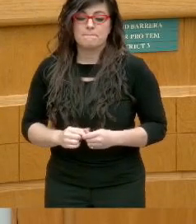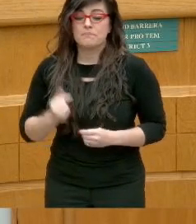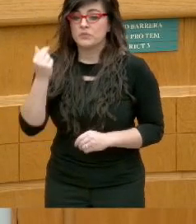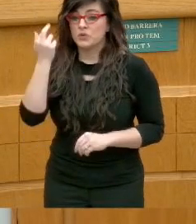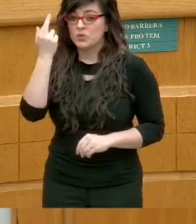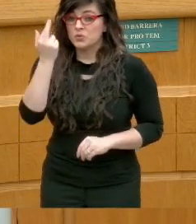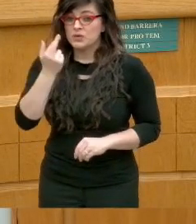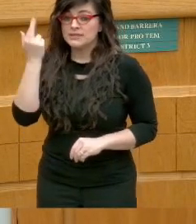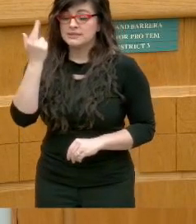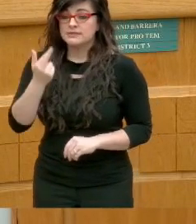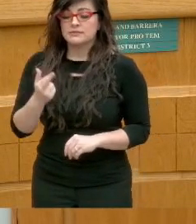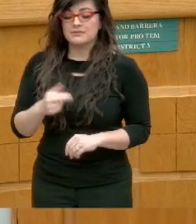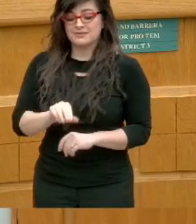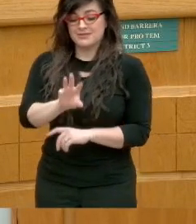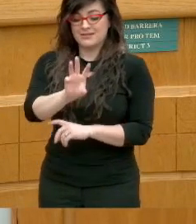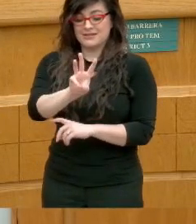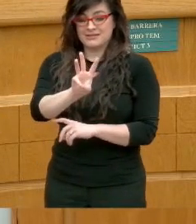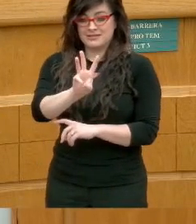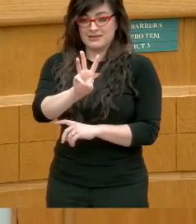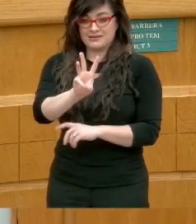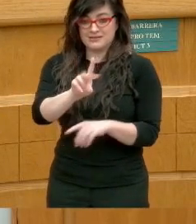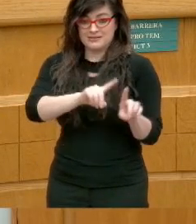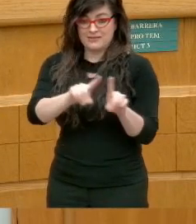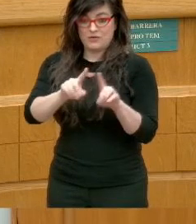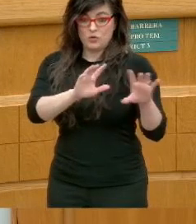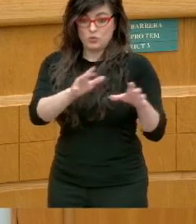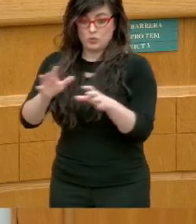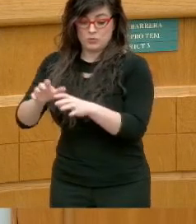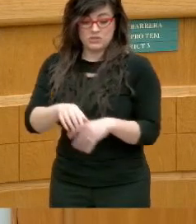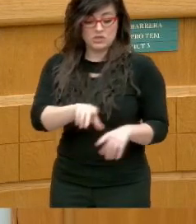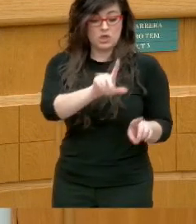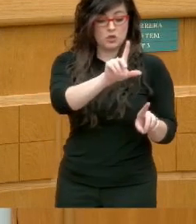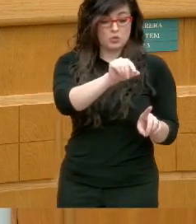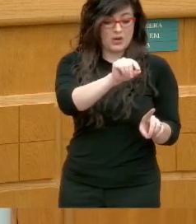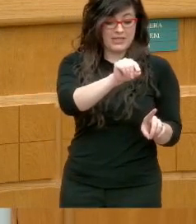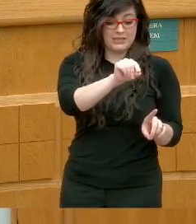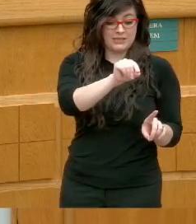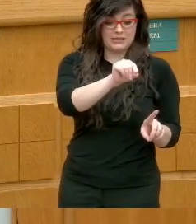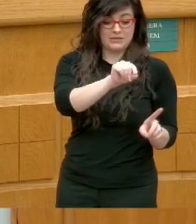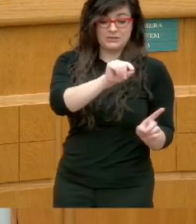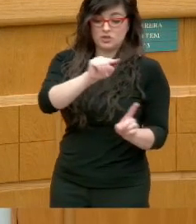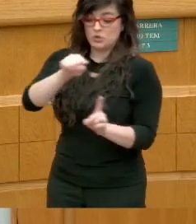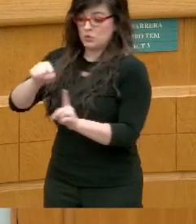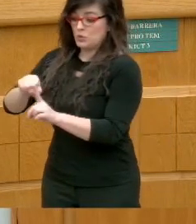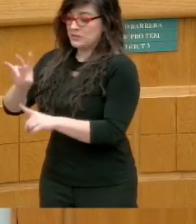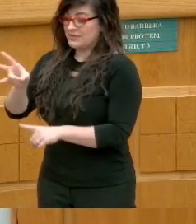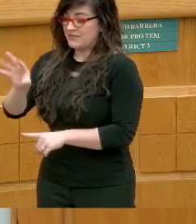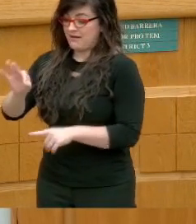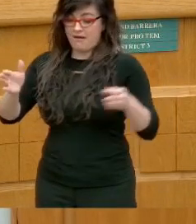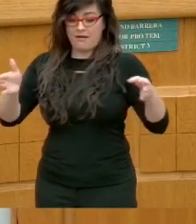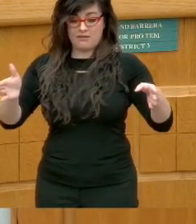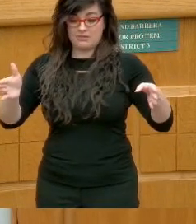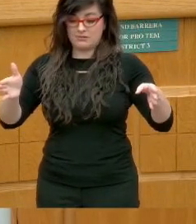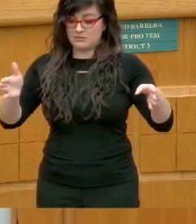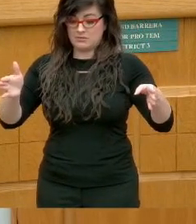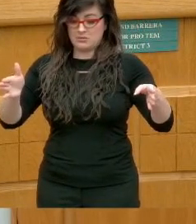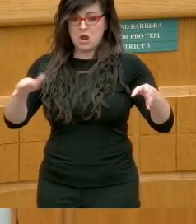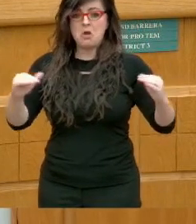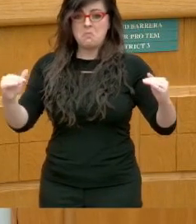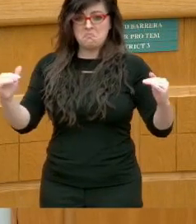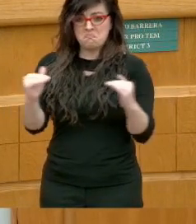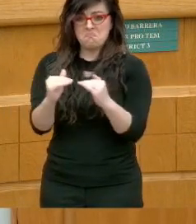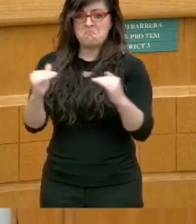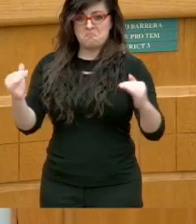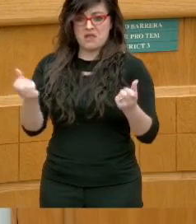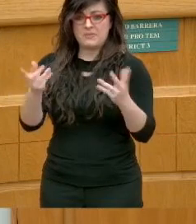6 classifications of age between the ages of 20 to 79, they're pretty consistent in the distribution of those 99